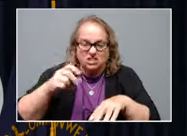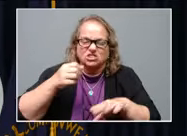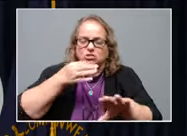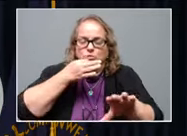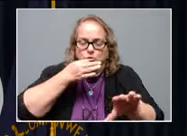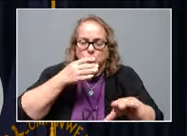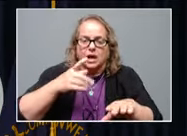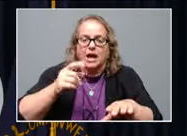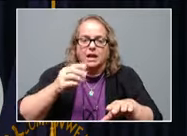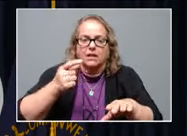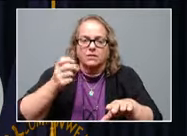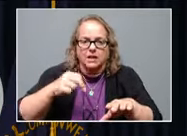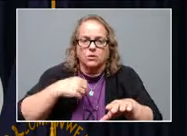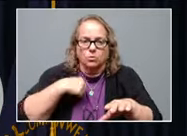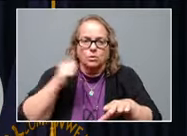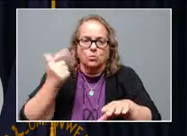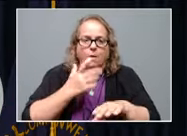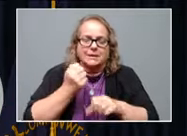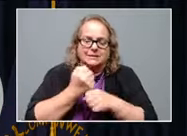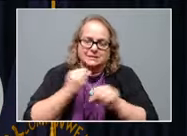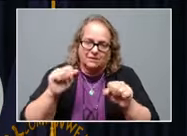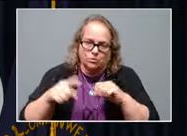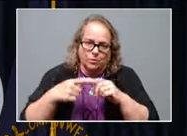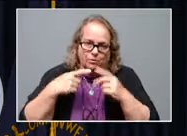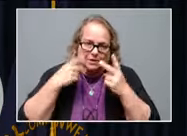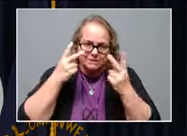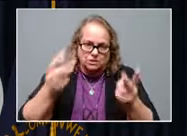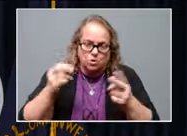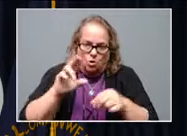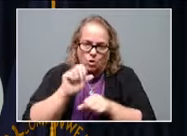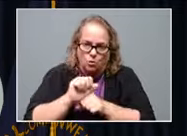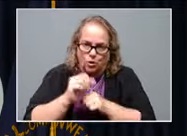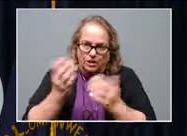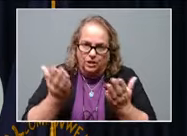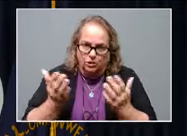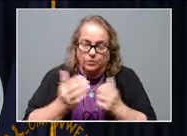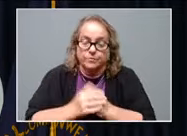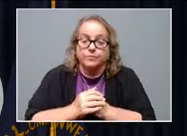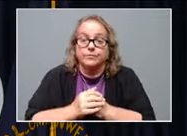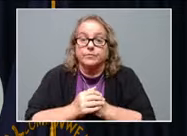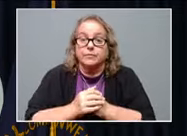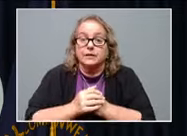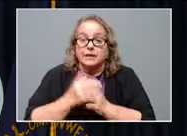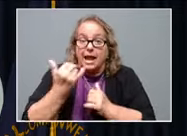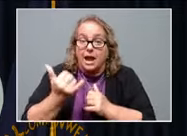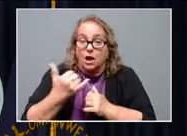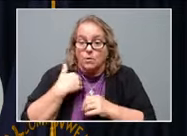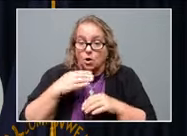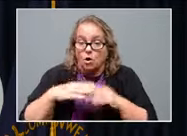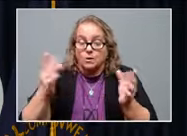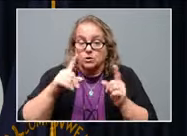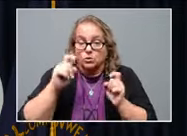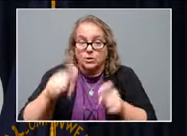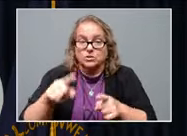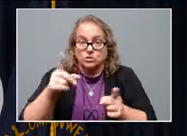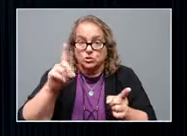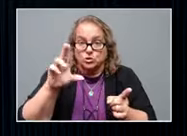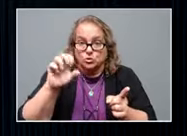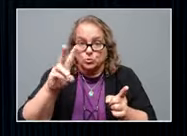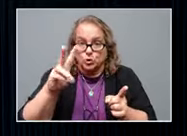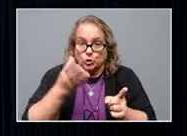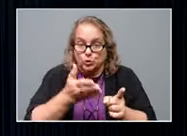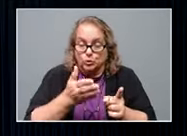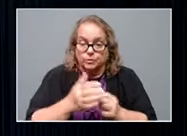when we're visiting the Capitol or working here. All right, with that, we will open it up for questions. First, we got Drew. Thank you, Governor. You